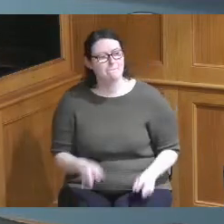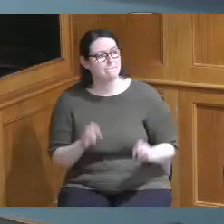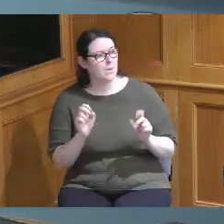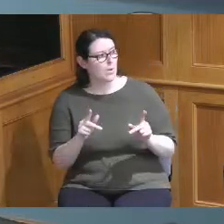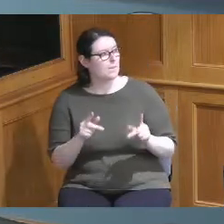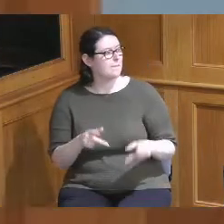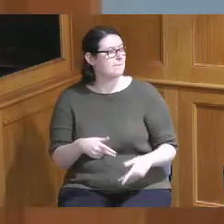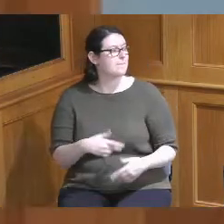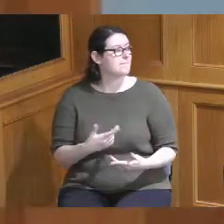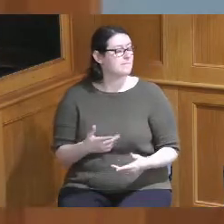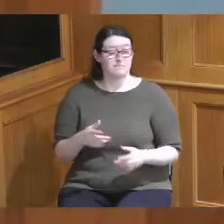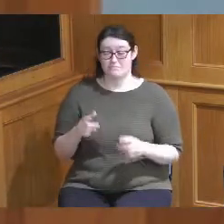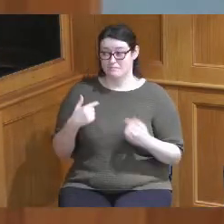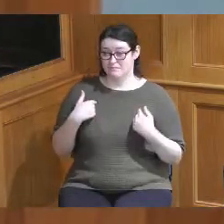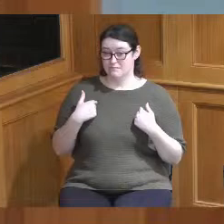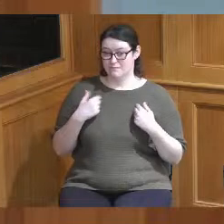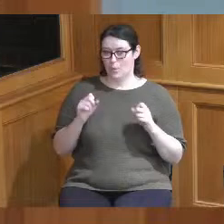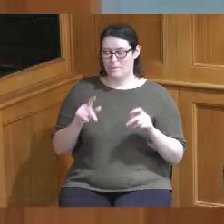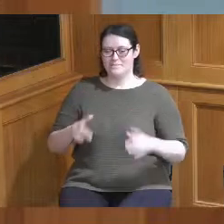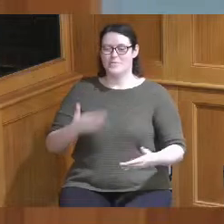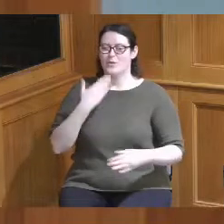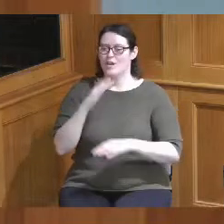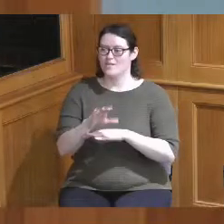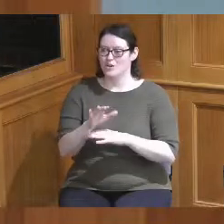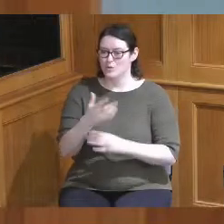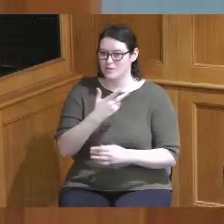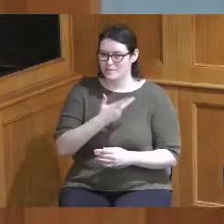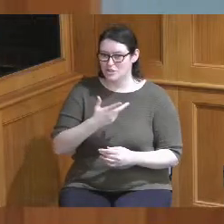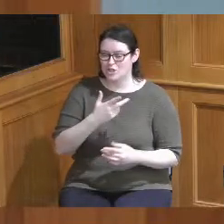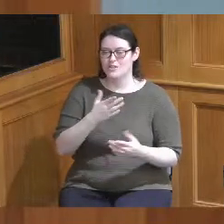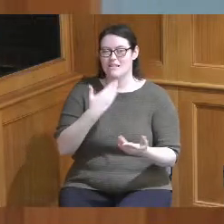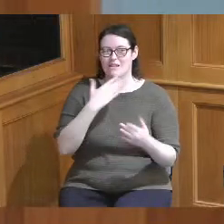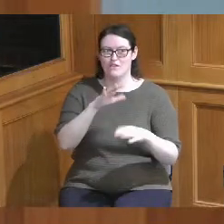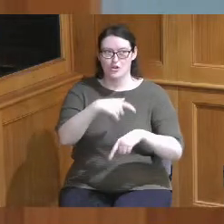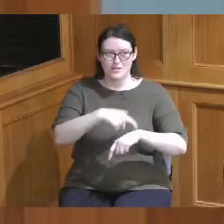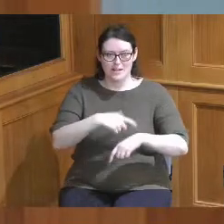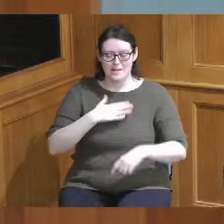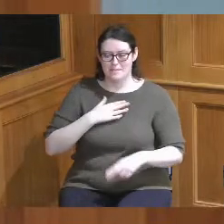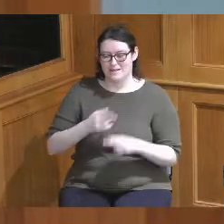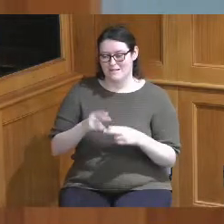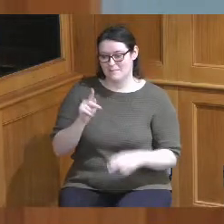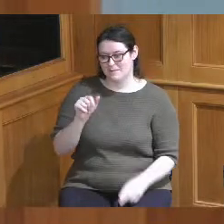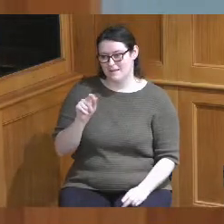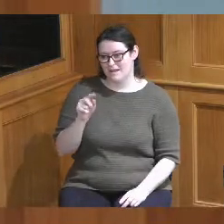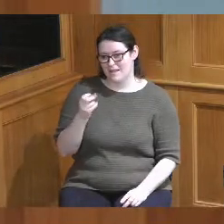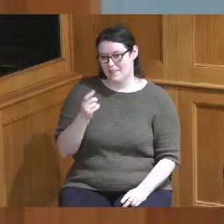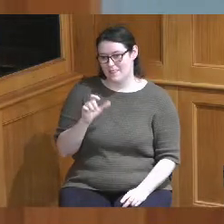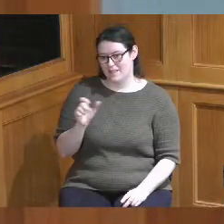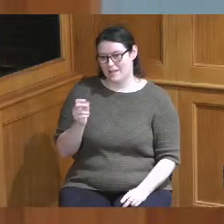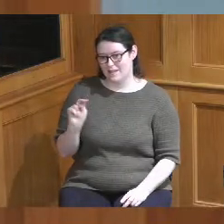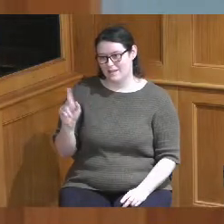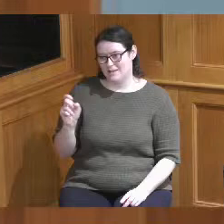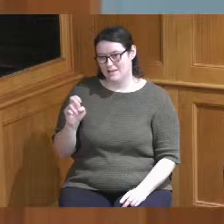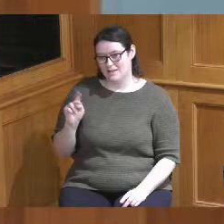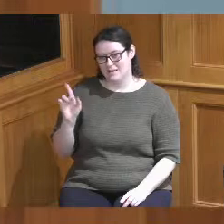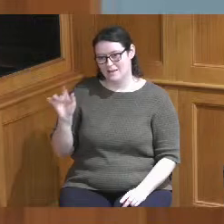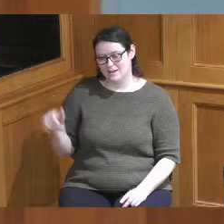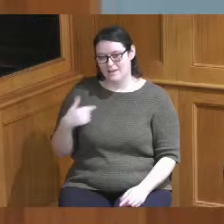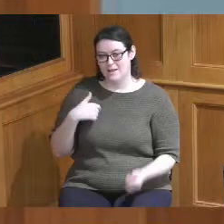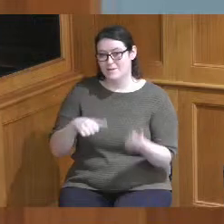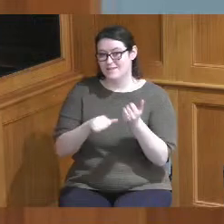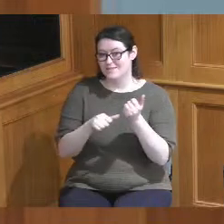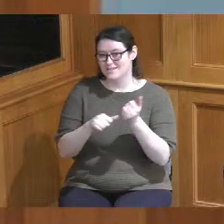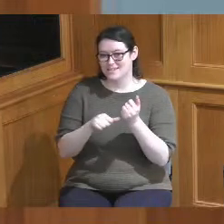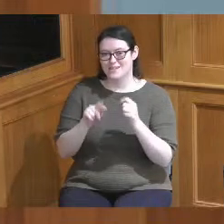Go ahead, Ms. Kennedy. Good, okay. Good afternoon, commissioners. Thank you so much for your time. My name is Kathleen Kennedy, and I am the Assistant Township Administrator for